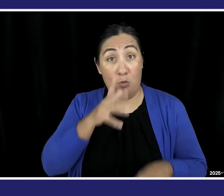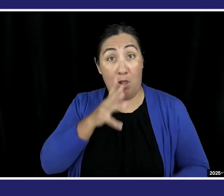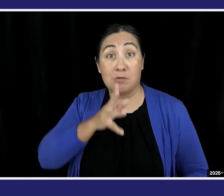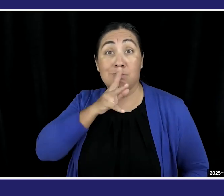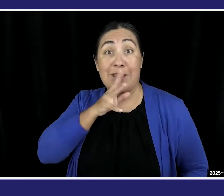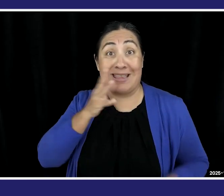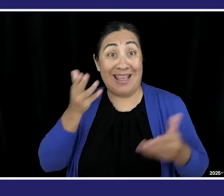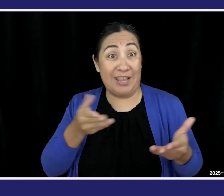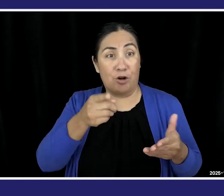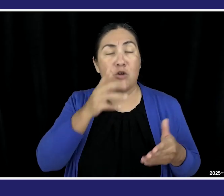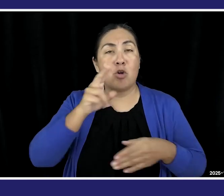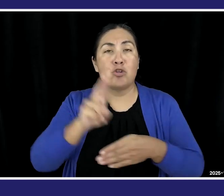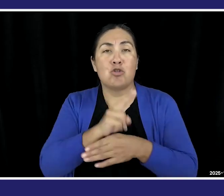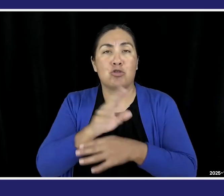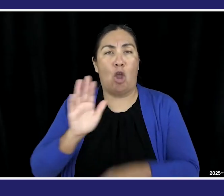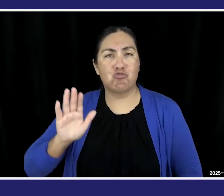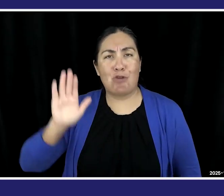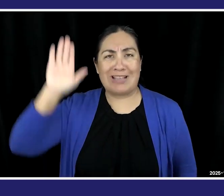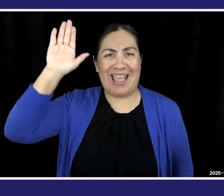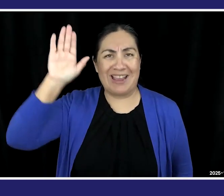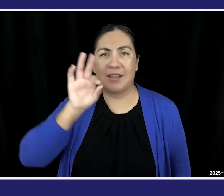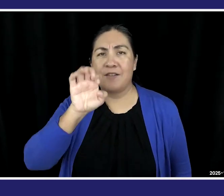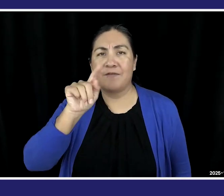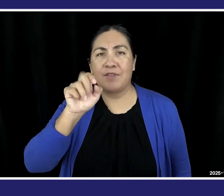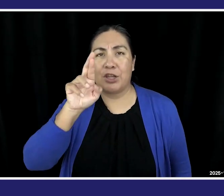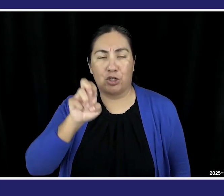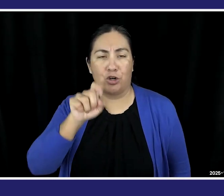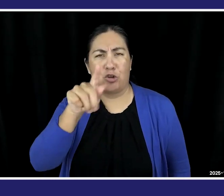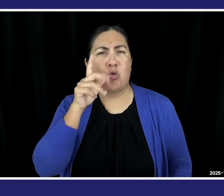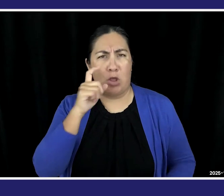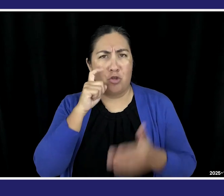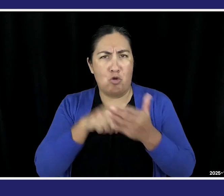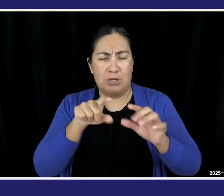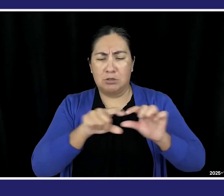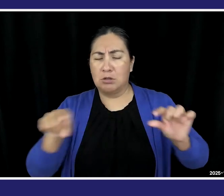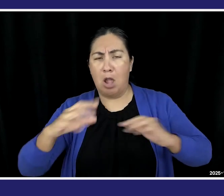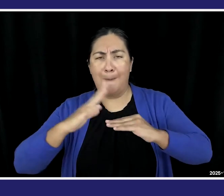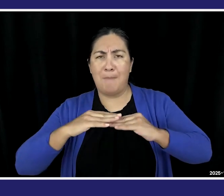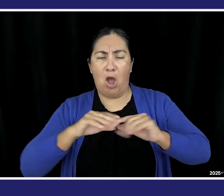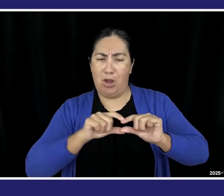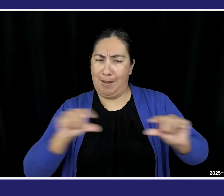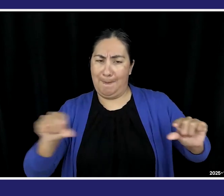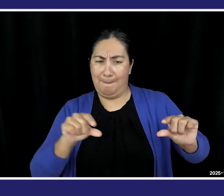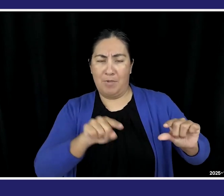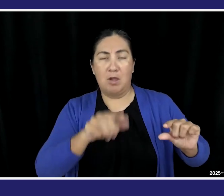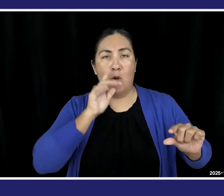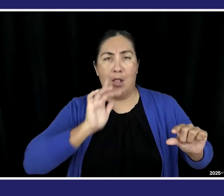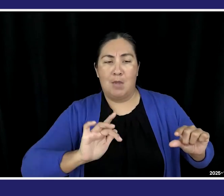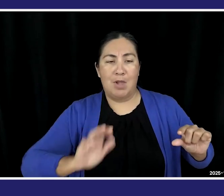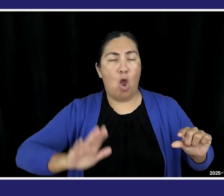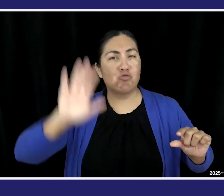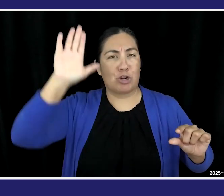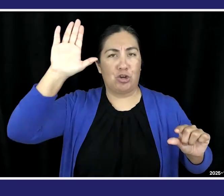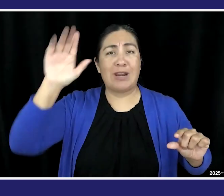feature. You'll find that in your toolbar. I will call on everybody in the order that you have raised your